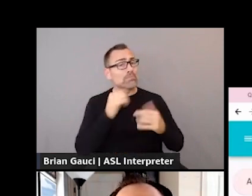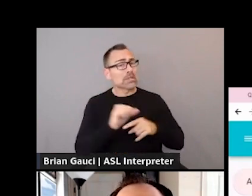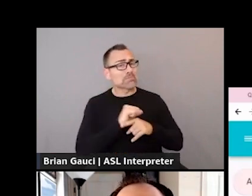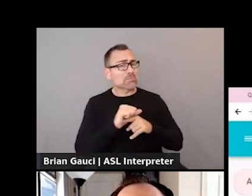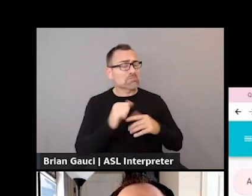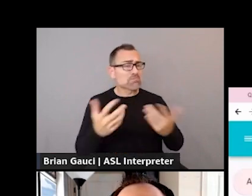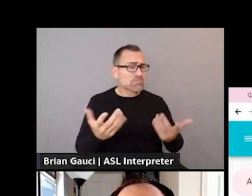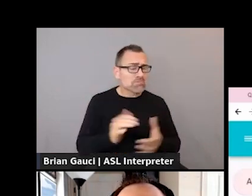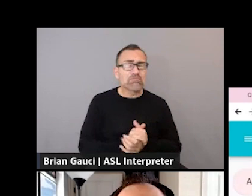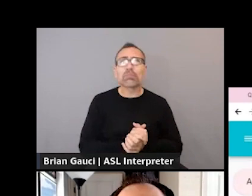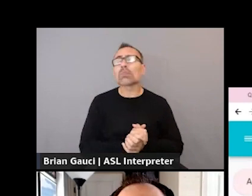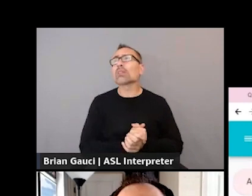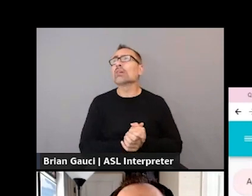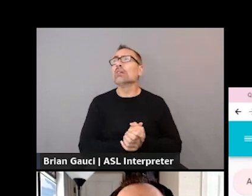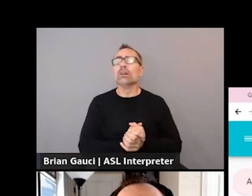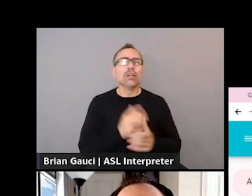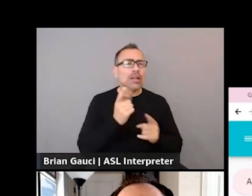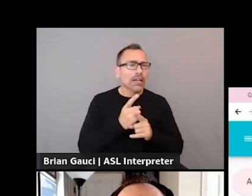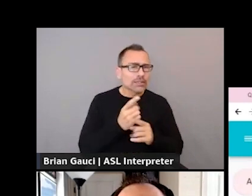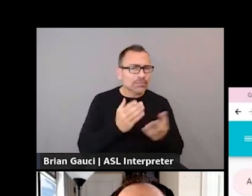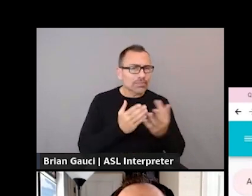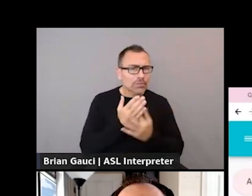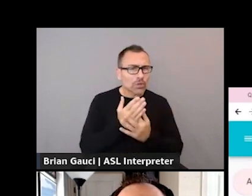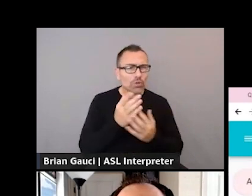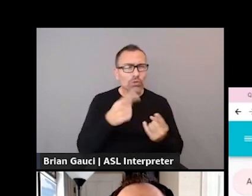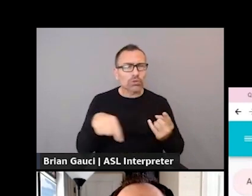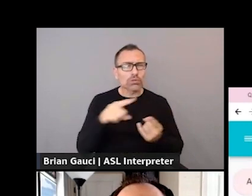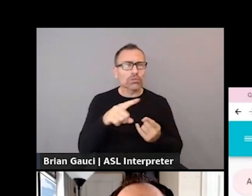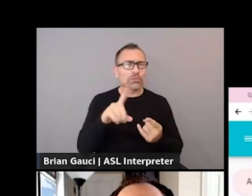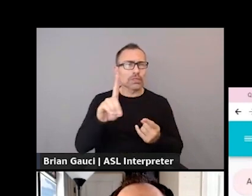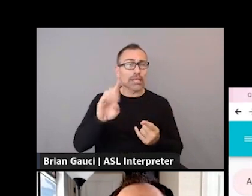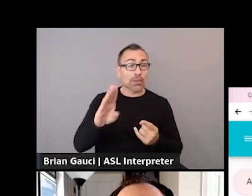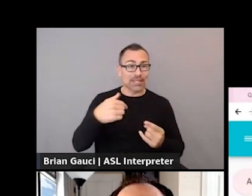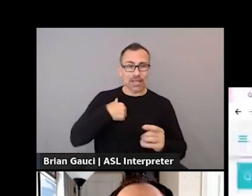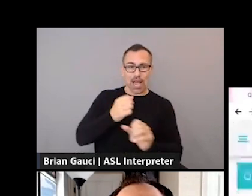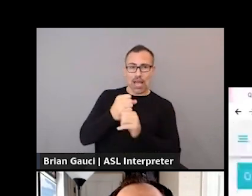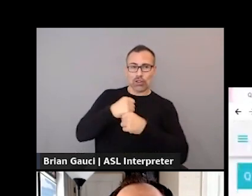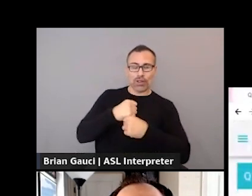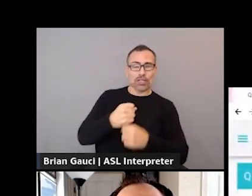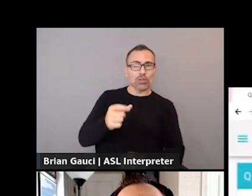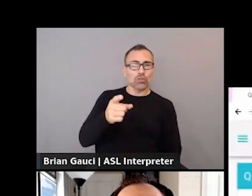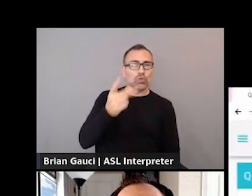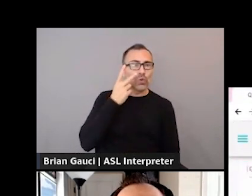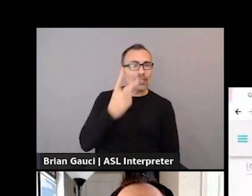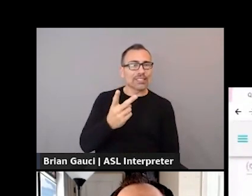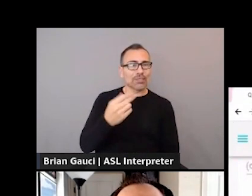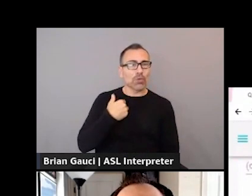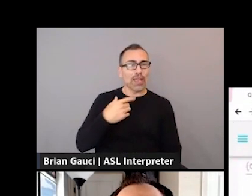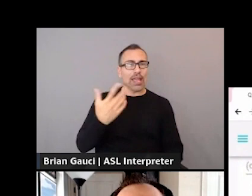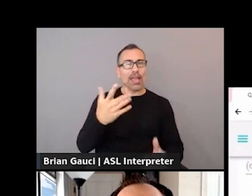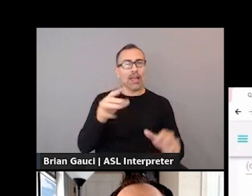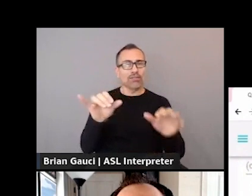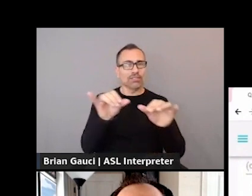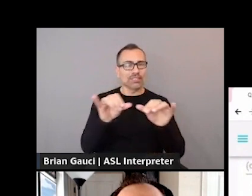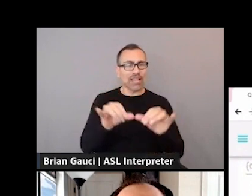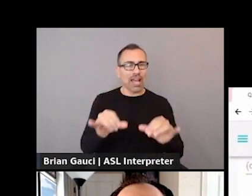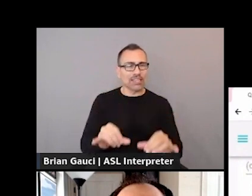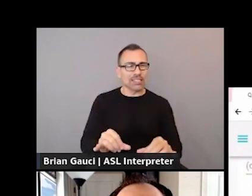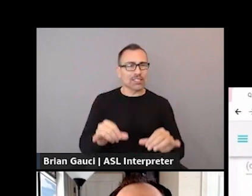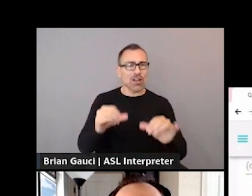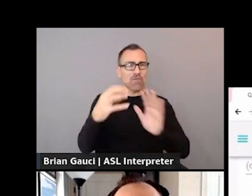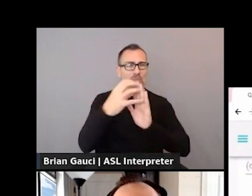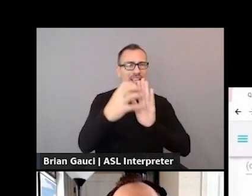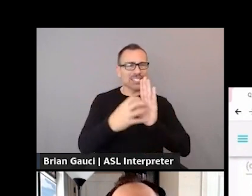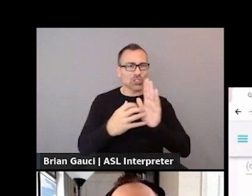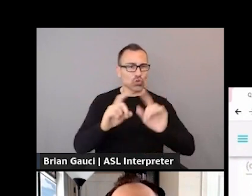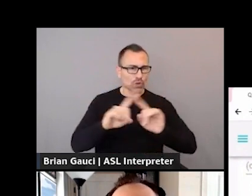consider. As I go through, the database that I've created, you can see that there's different sizes of passages. So you just want to make